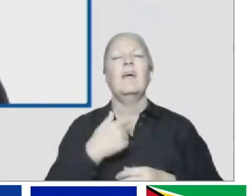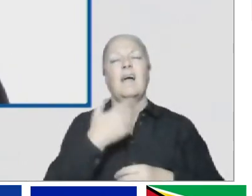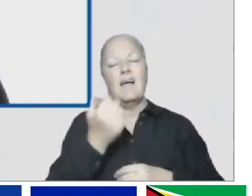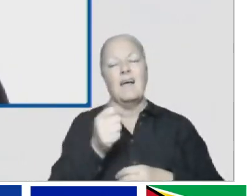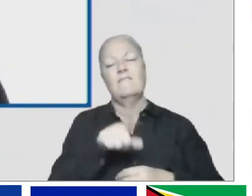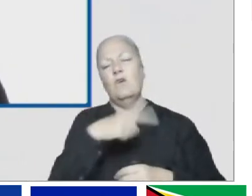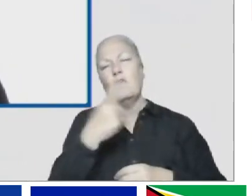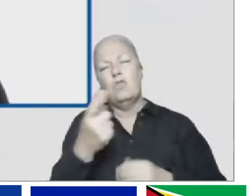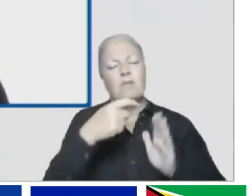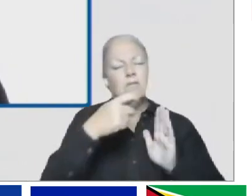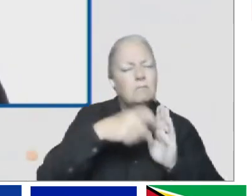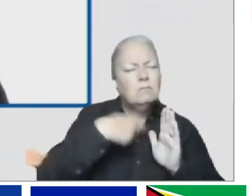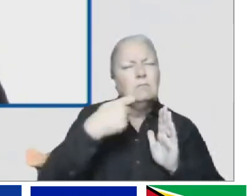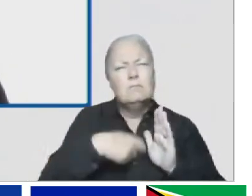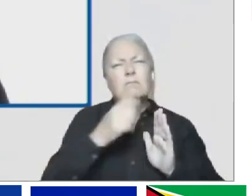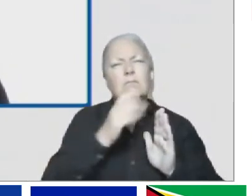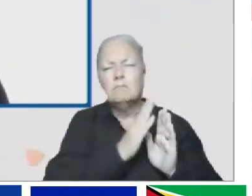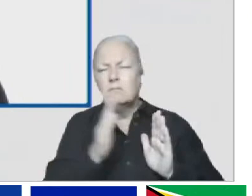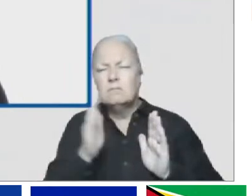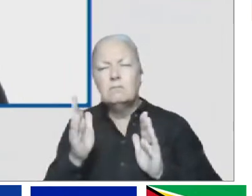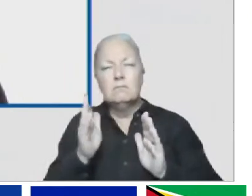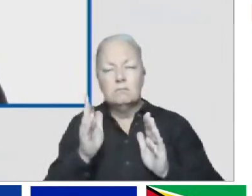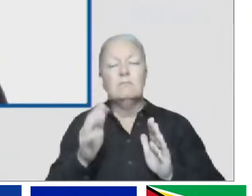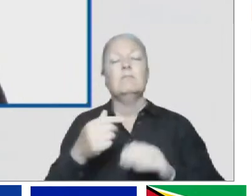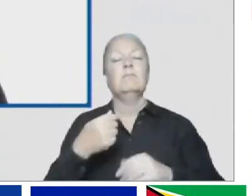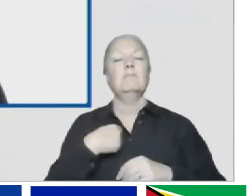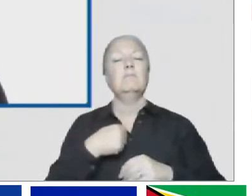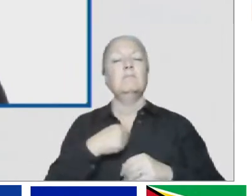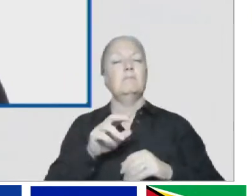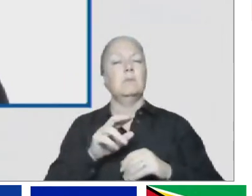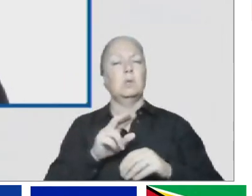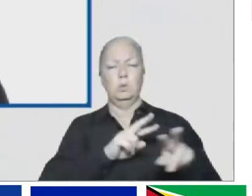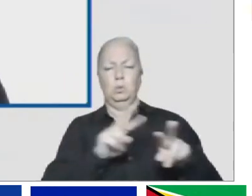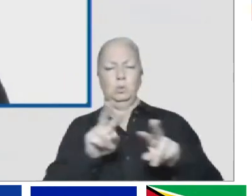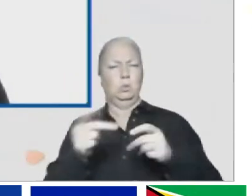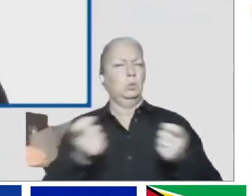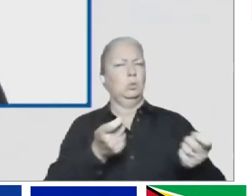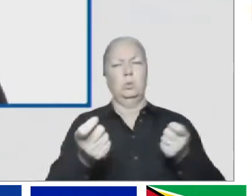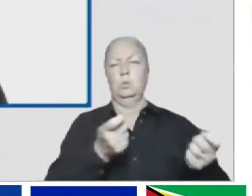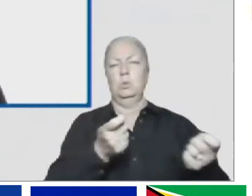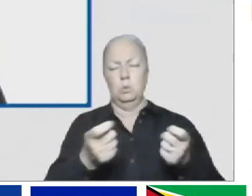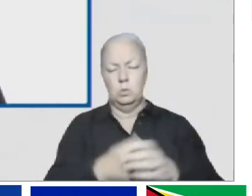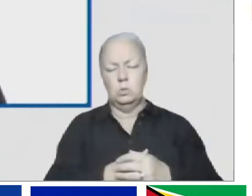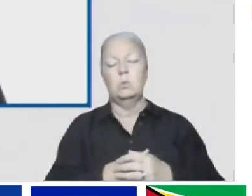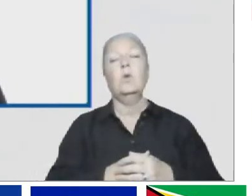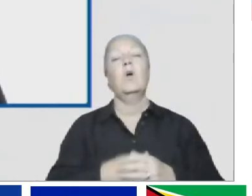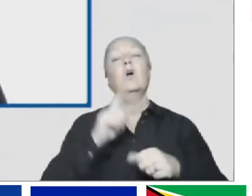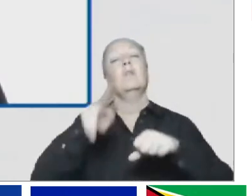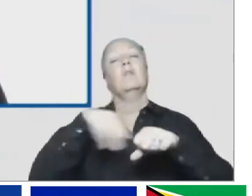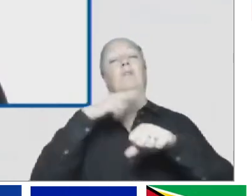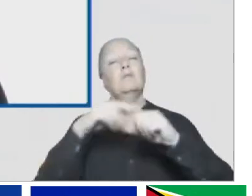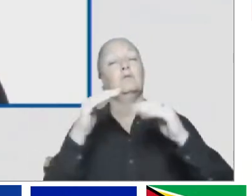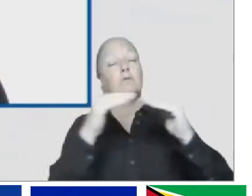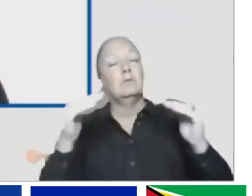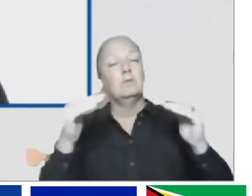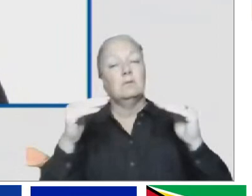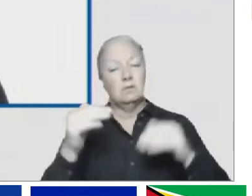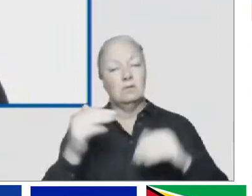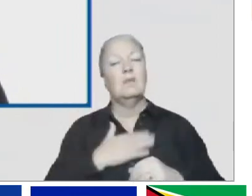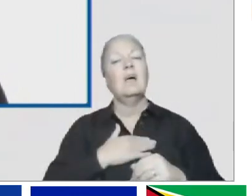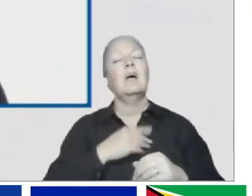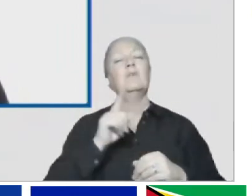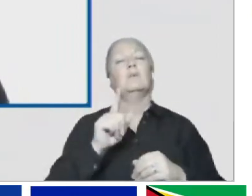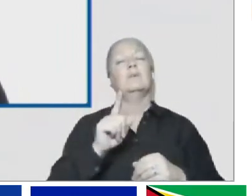overseeing the response. There's also at the national level, our disaster management program is managed by a